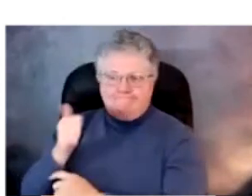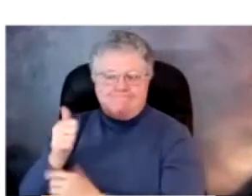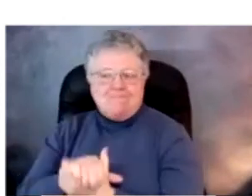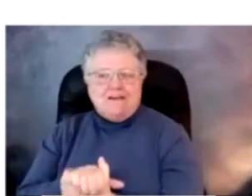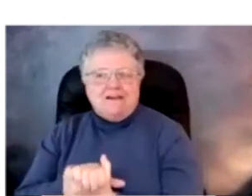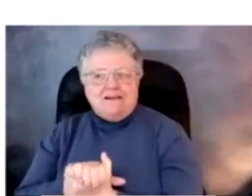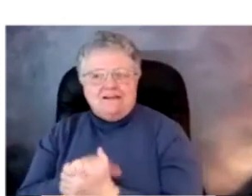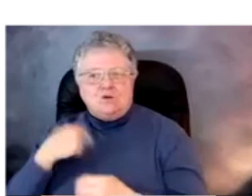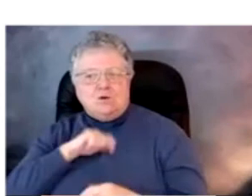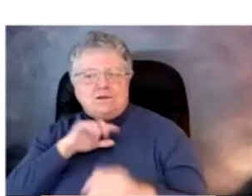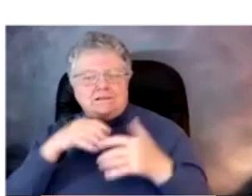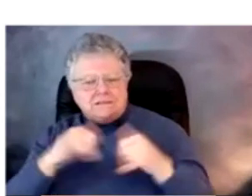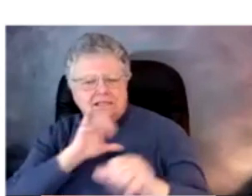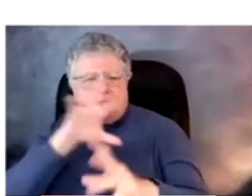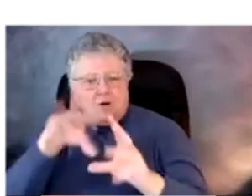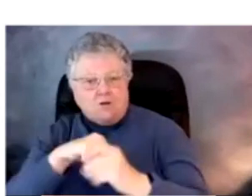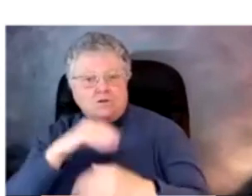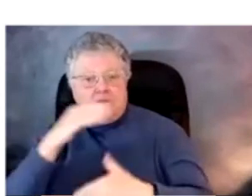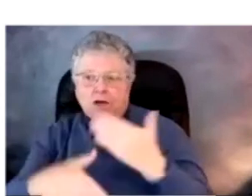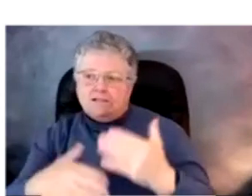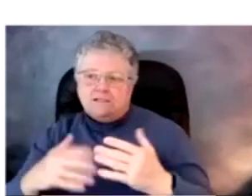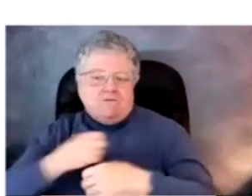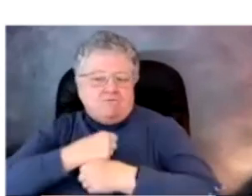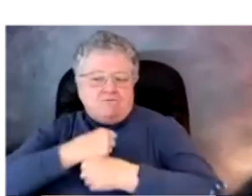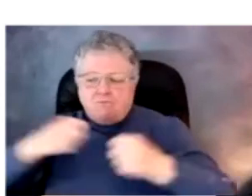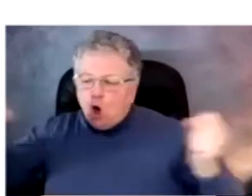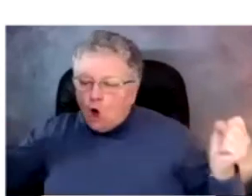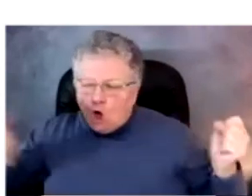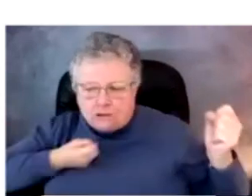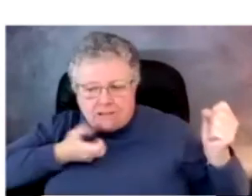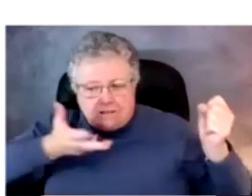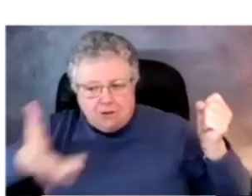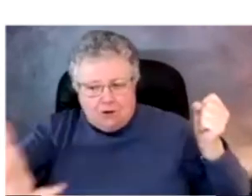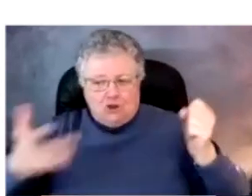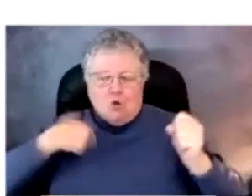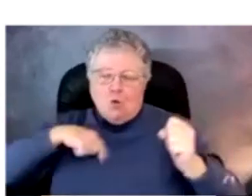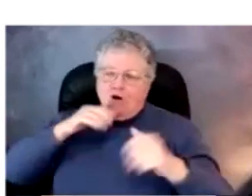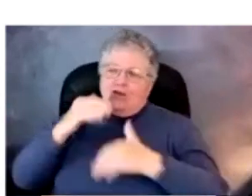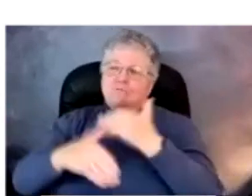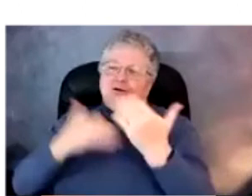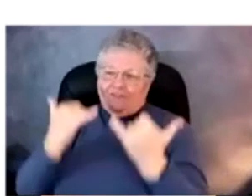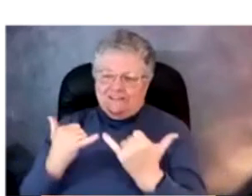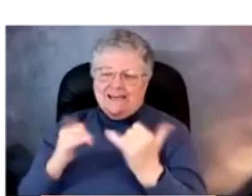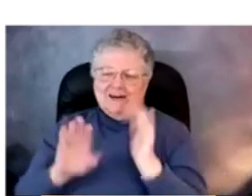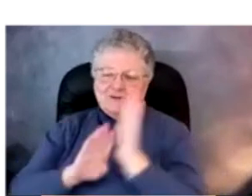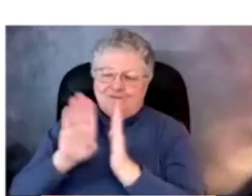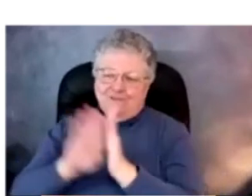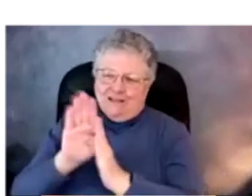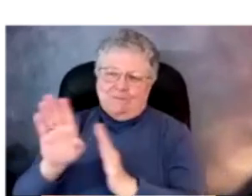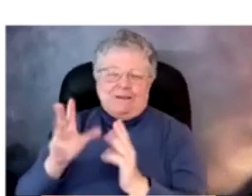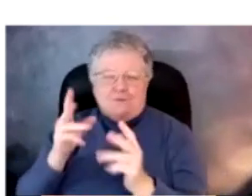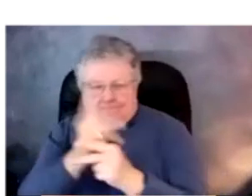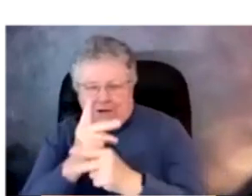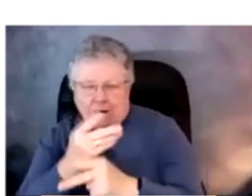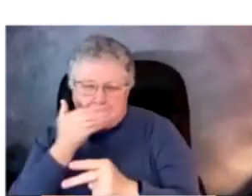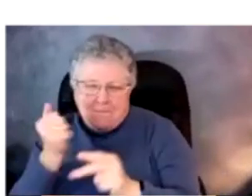we're still in the process, full disclosure, we're still in the process of building this up and figuring out what's the most accessible way to do